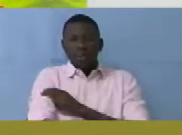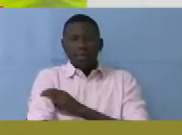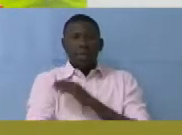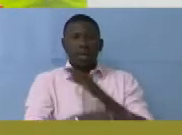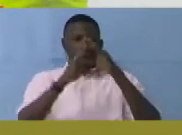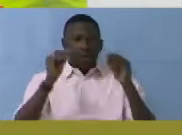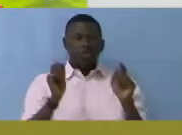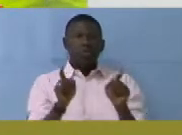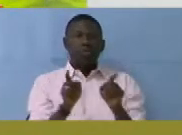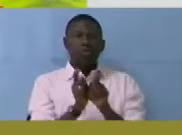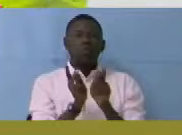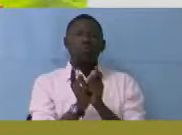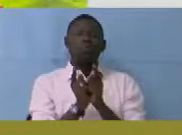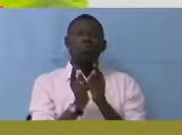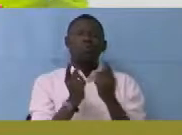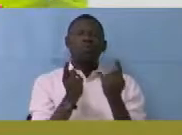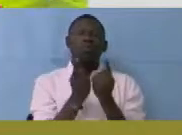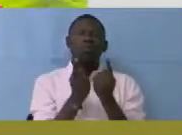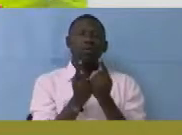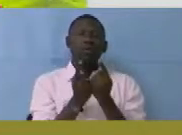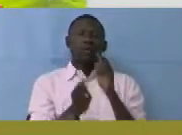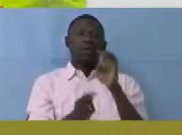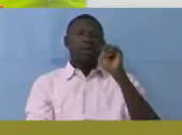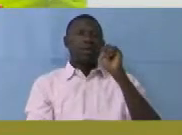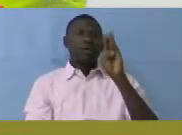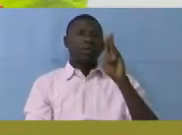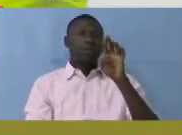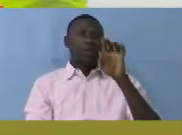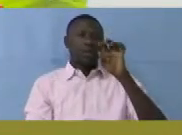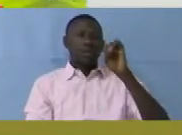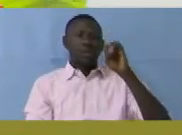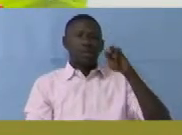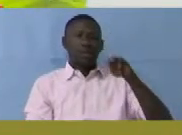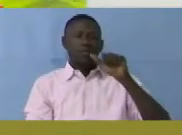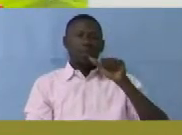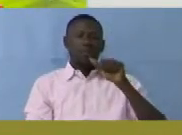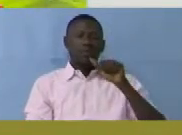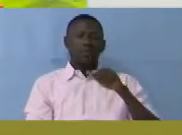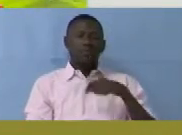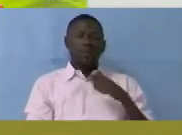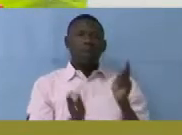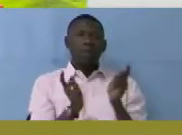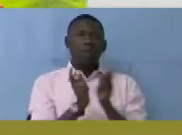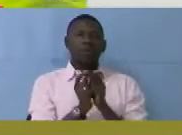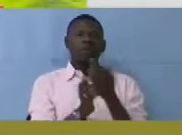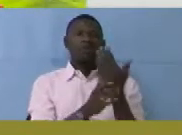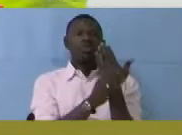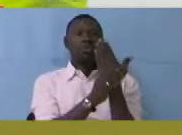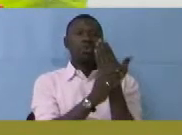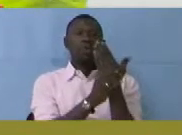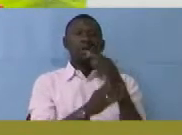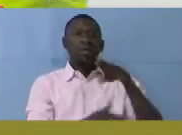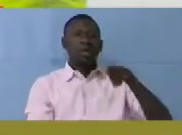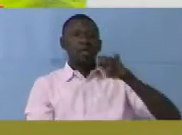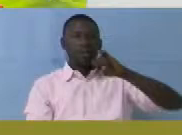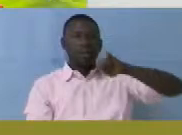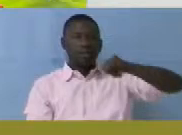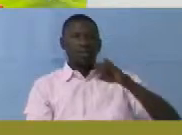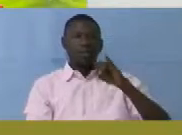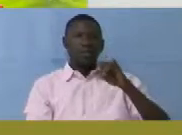Ibrahima. We found a pachak there. Na pachak tarajele. Dr. Njai. Dr. Njai. And that's